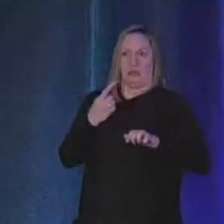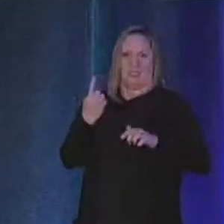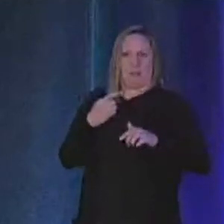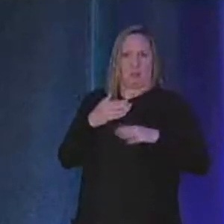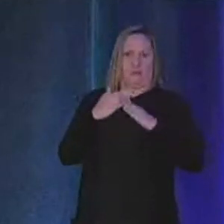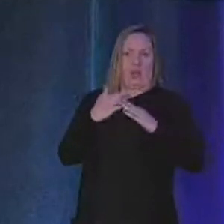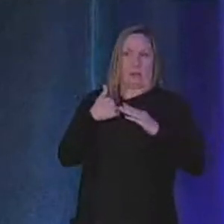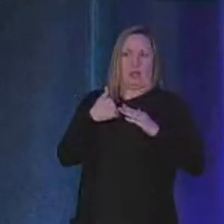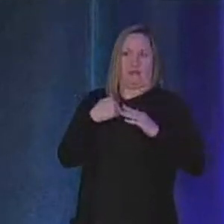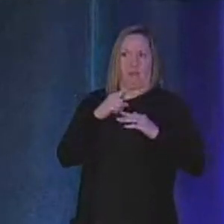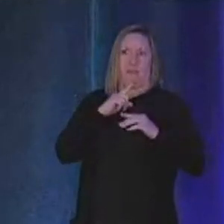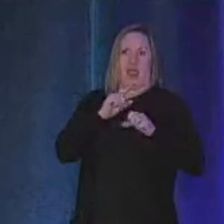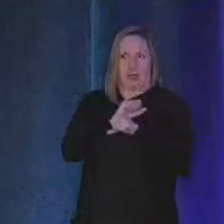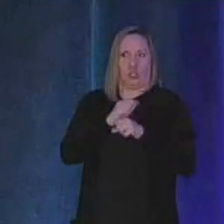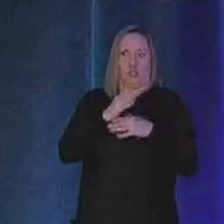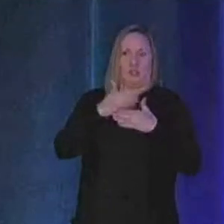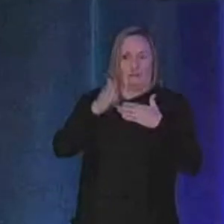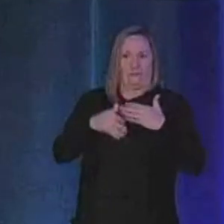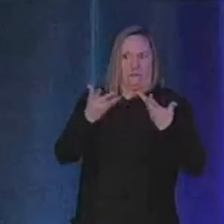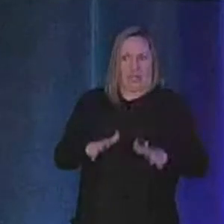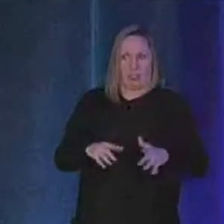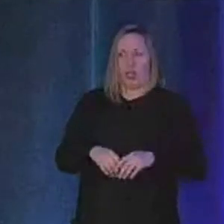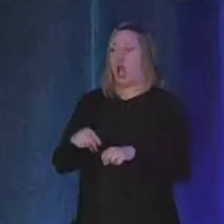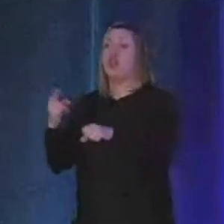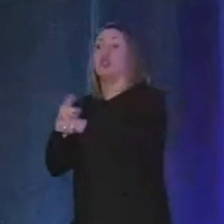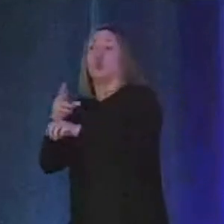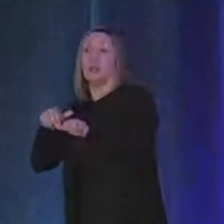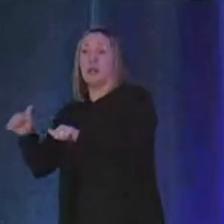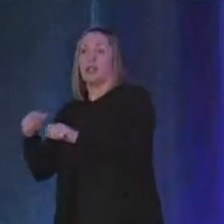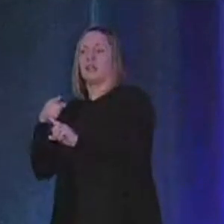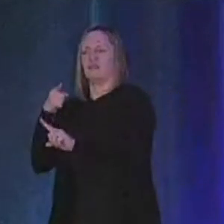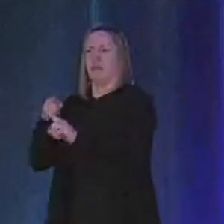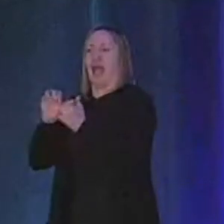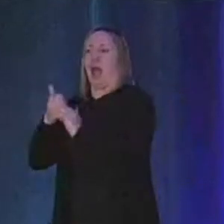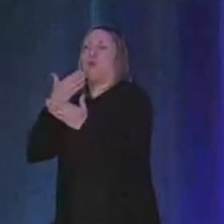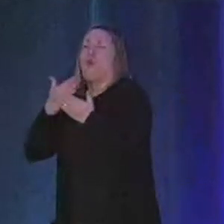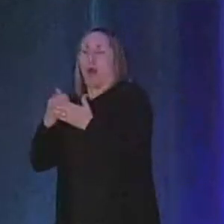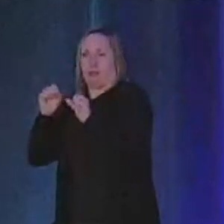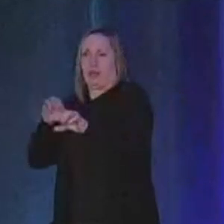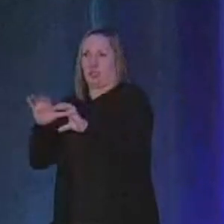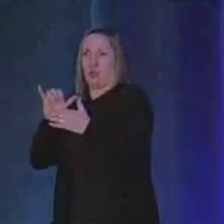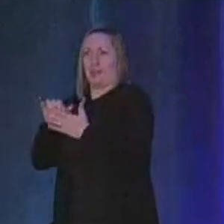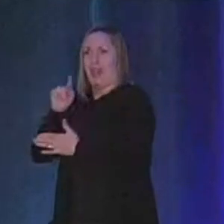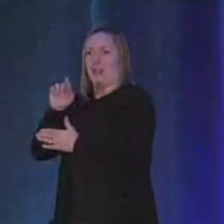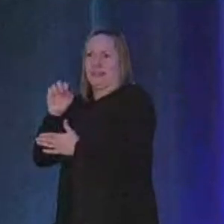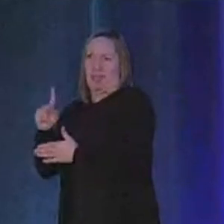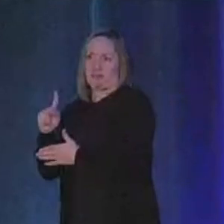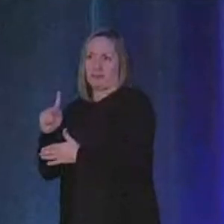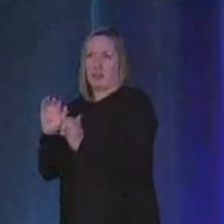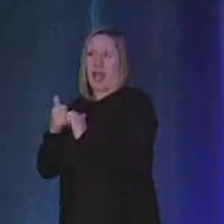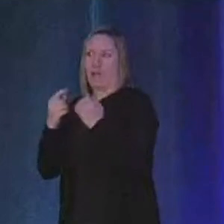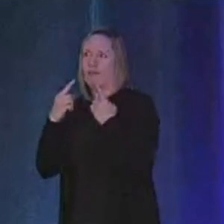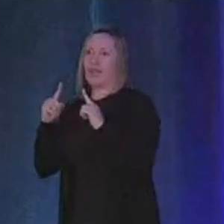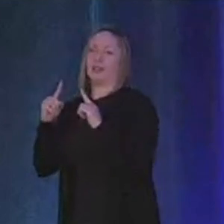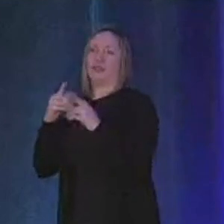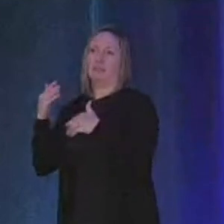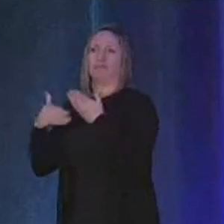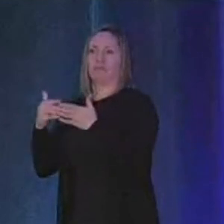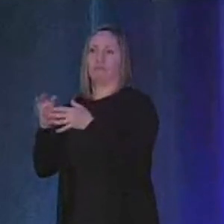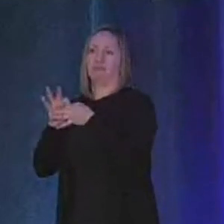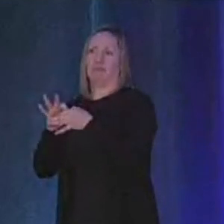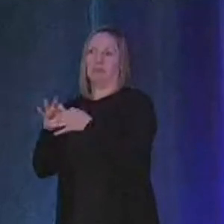like actually completing it? And usability is more addressing like, how well can I do that task? How effectively? Like in timely